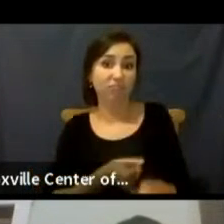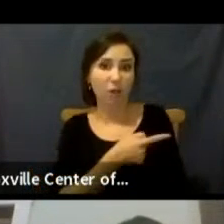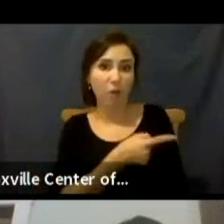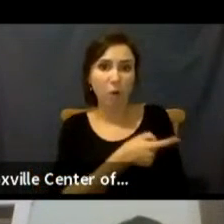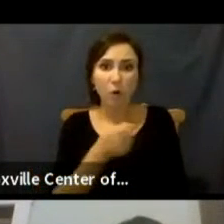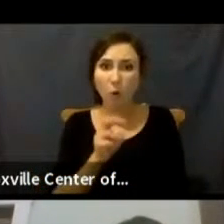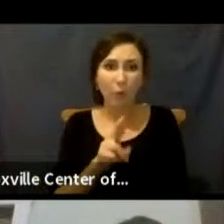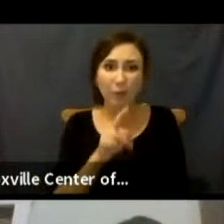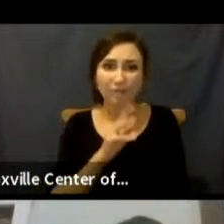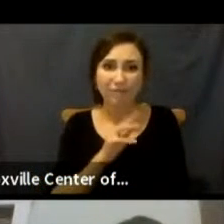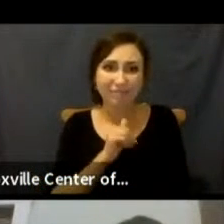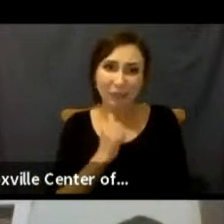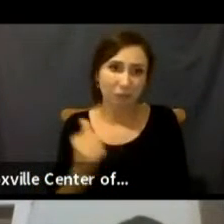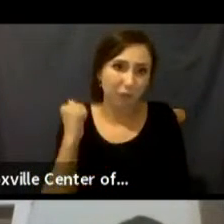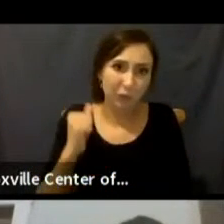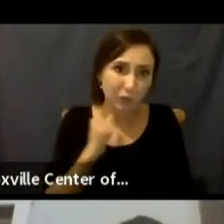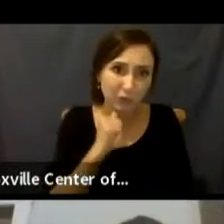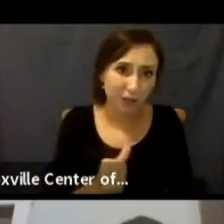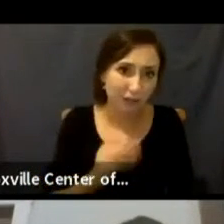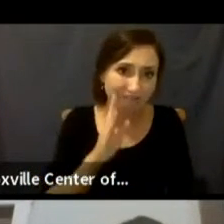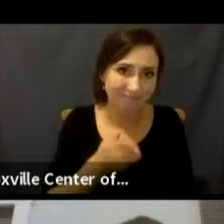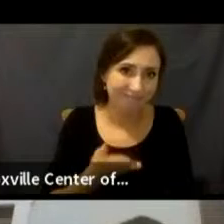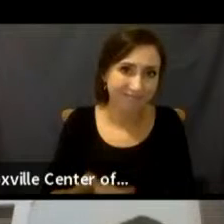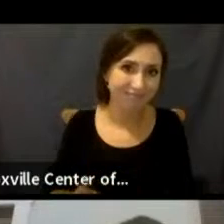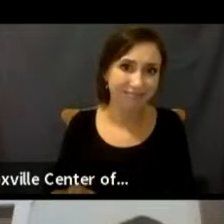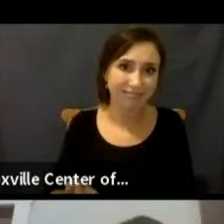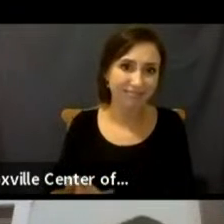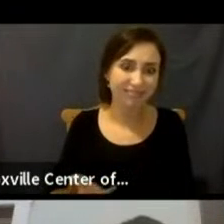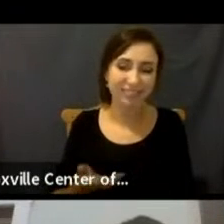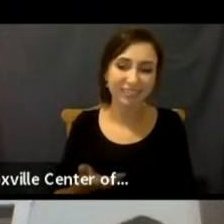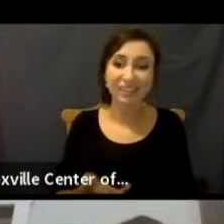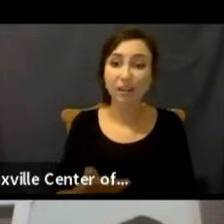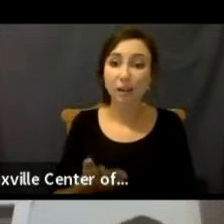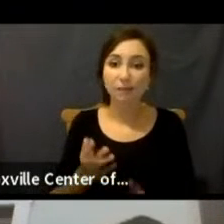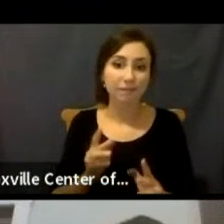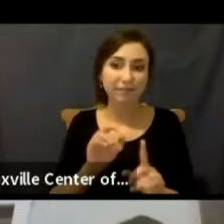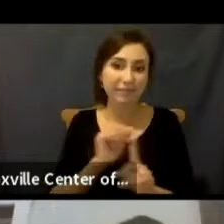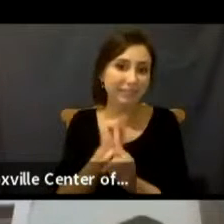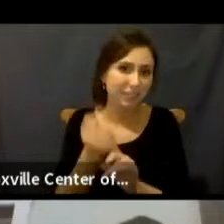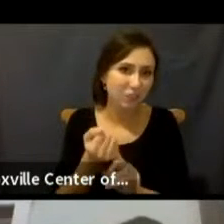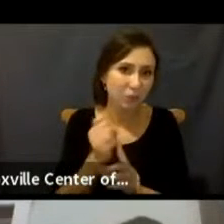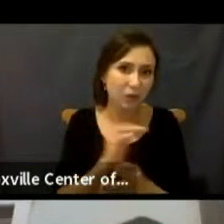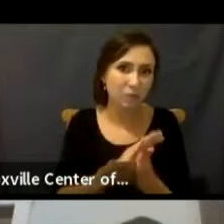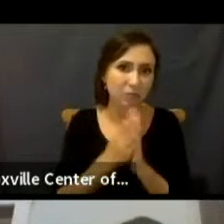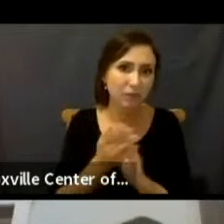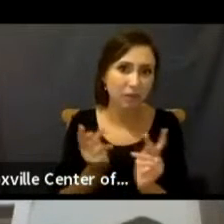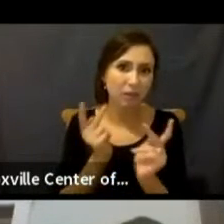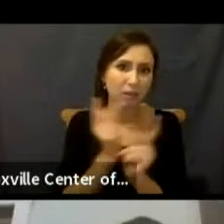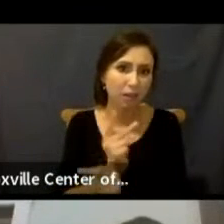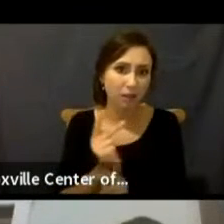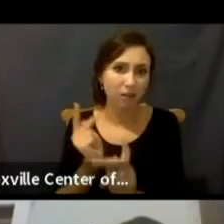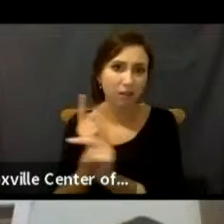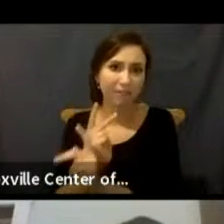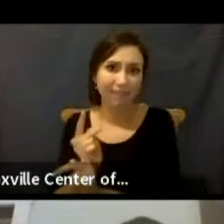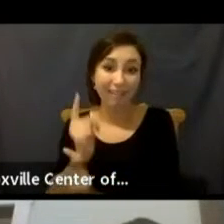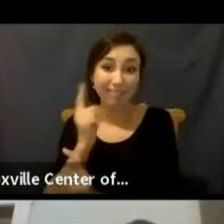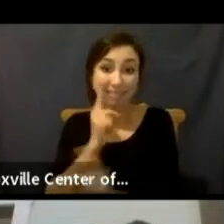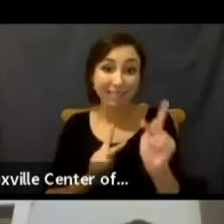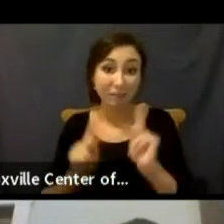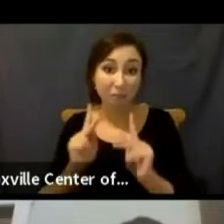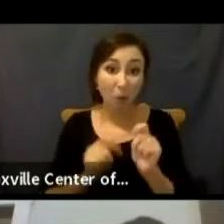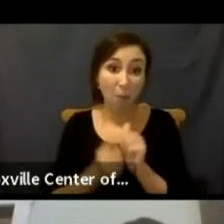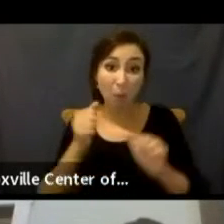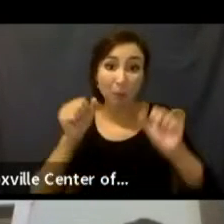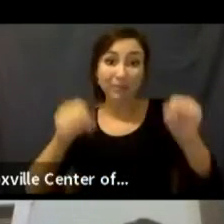they're not going to listen. And so as the situation potentially gets worse, I think the people who have the most potential